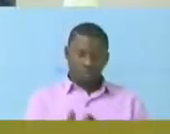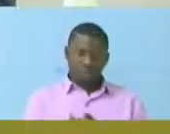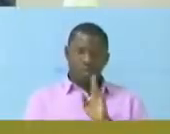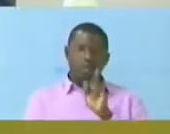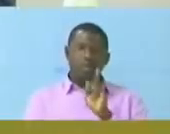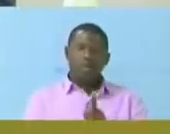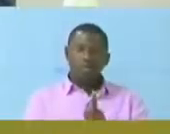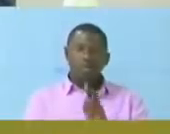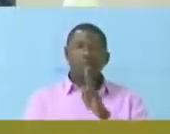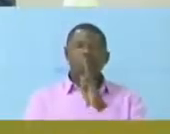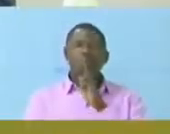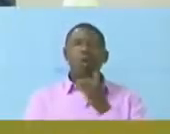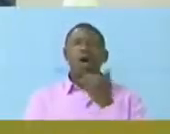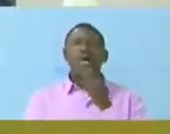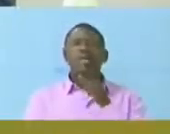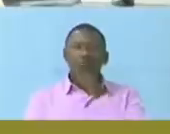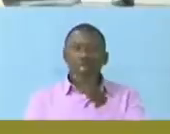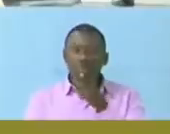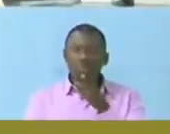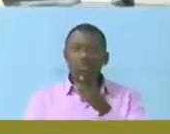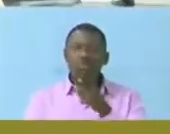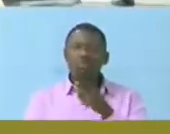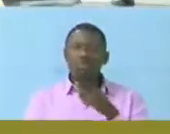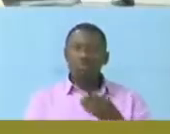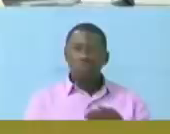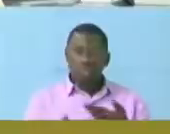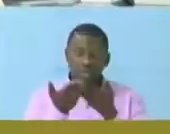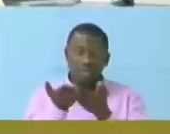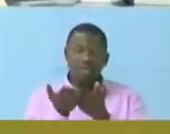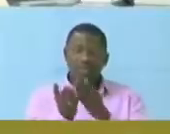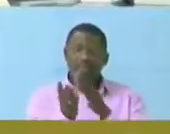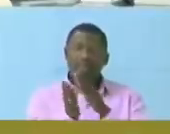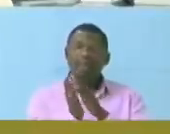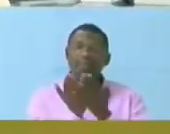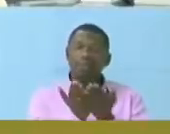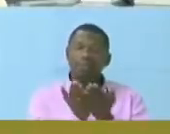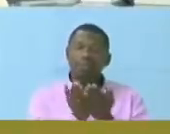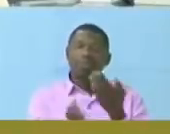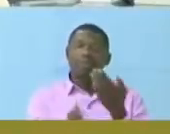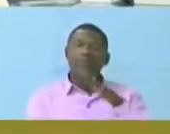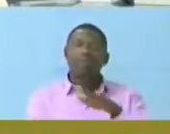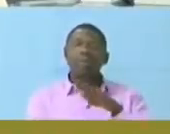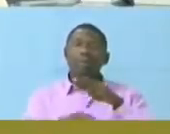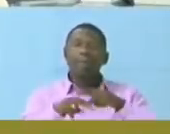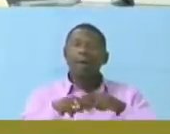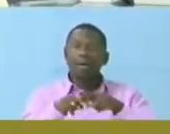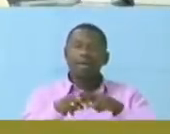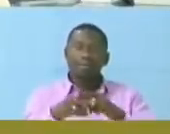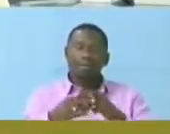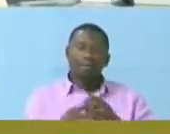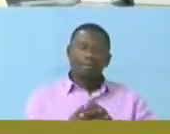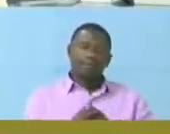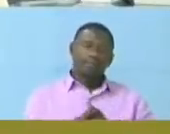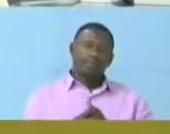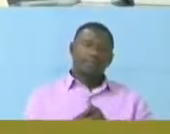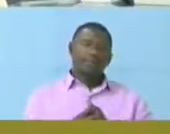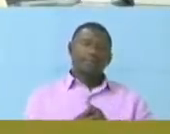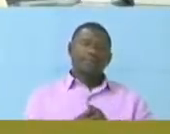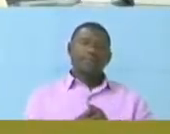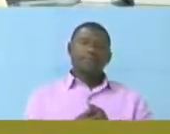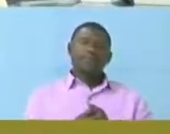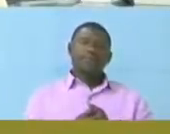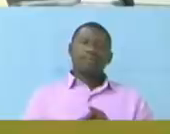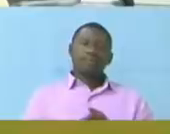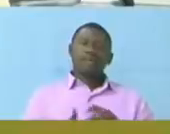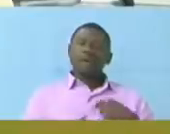diary? Fobara. No, because I was the one coordinating. And I have no specific